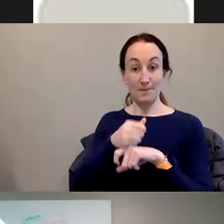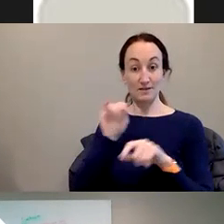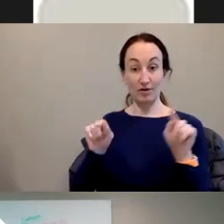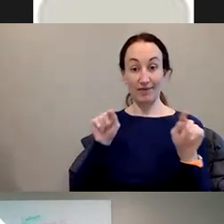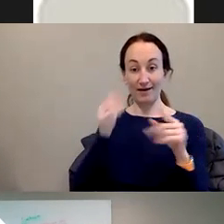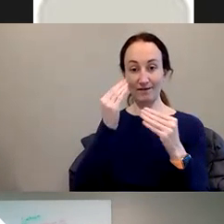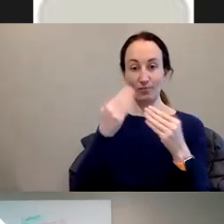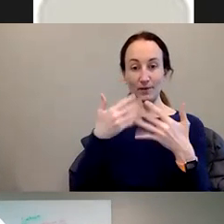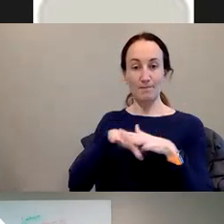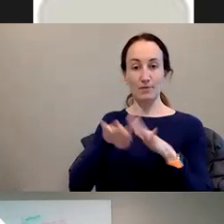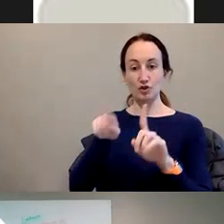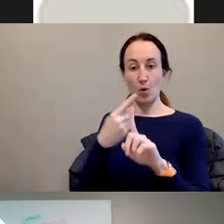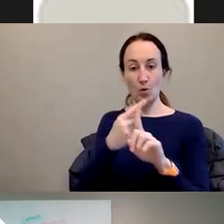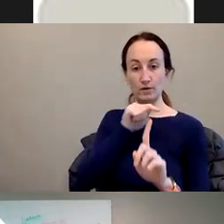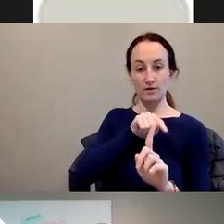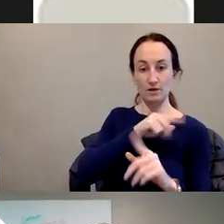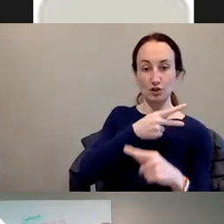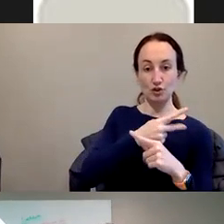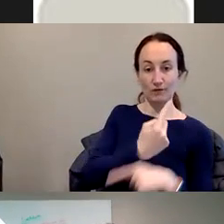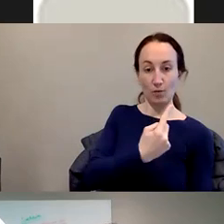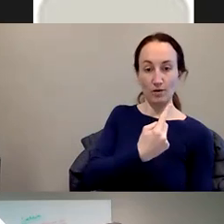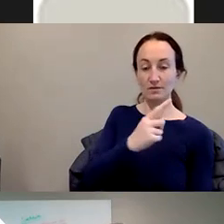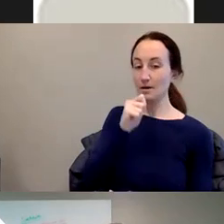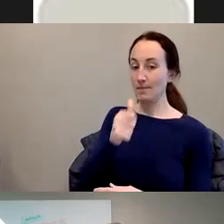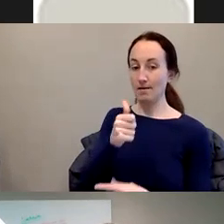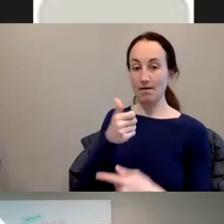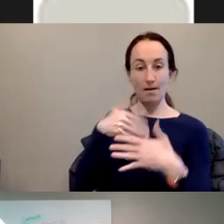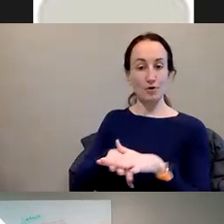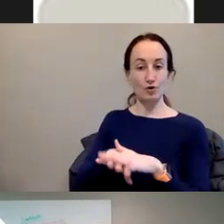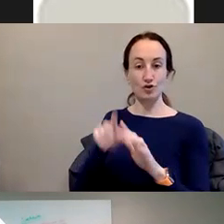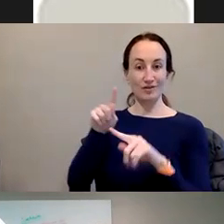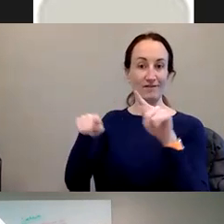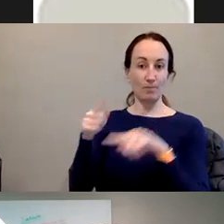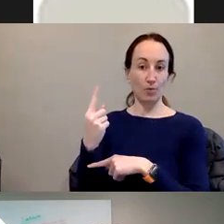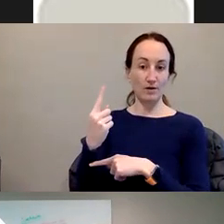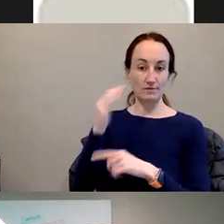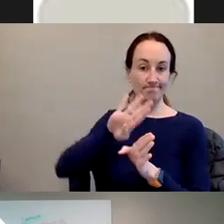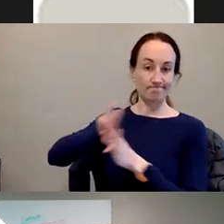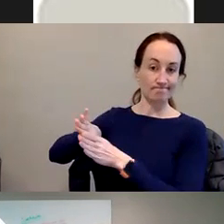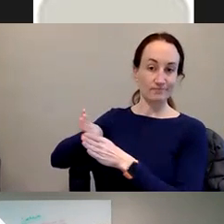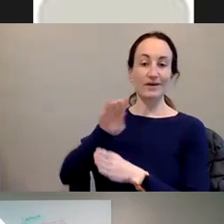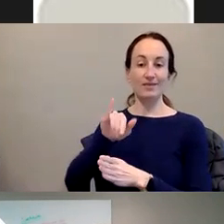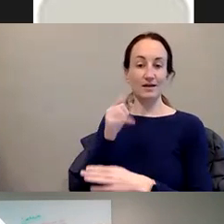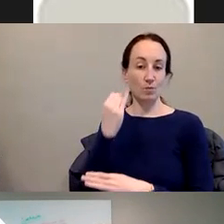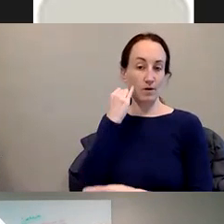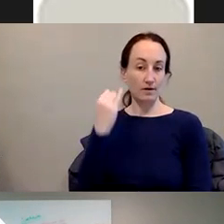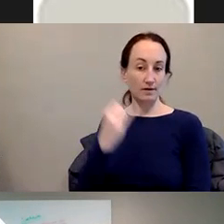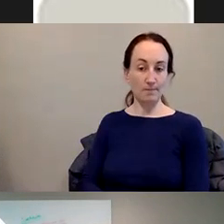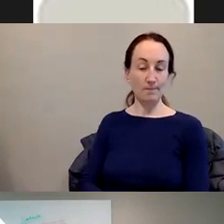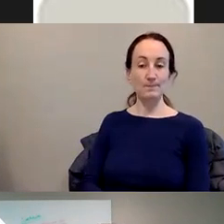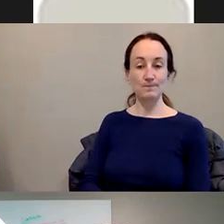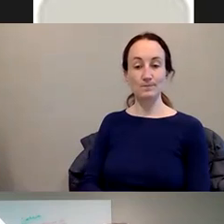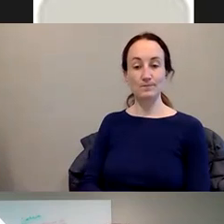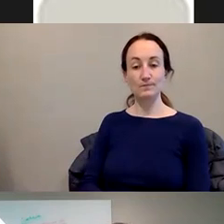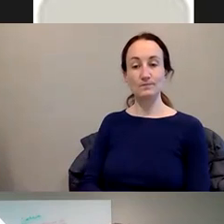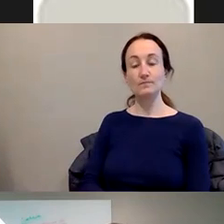of merge only the conserved ones, but not merging the, the variable ones, right? This is one idea.